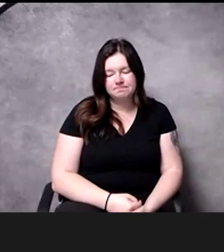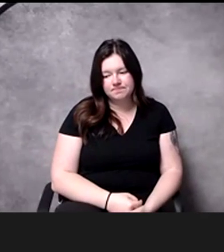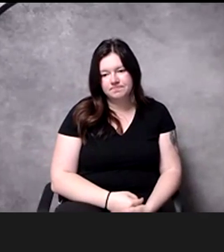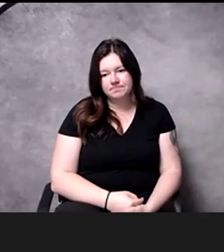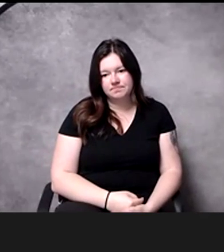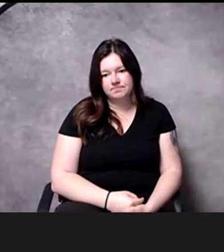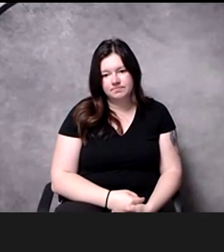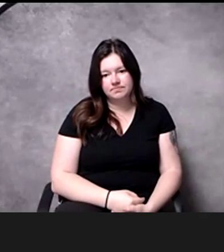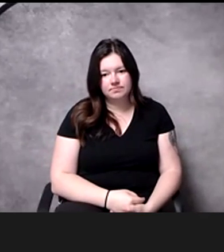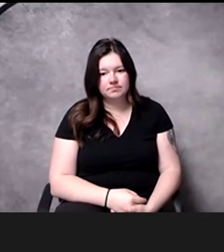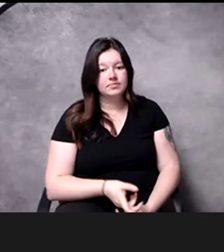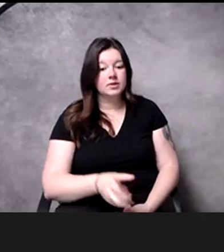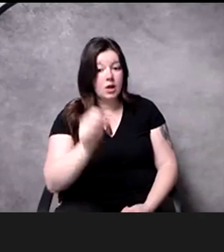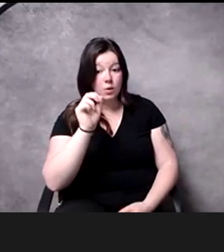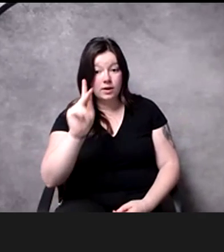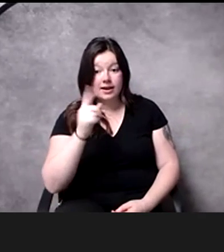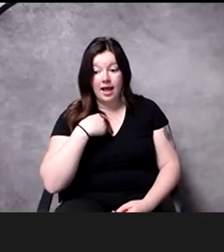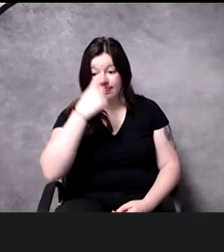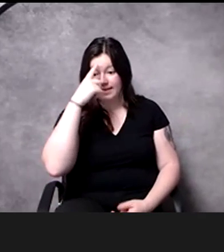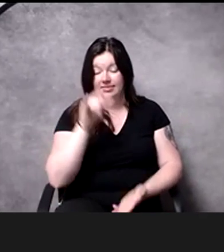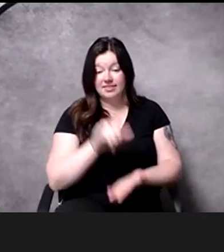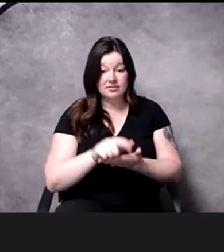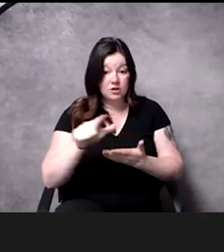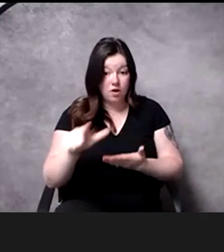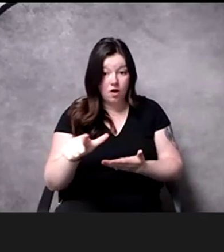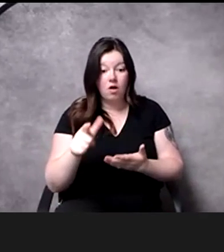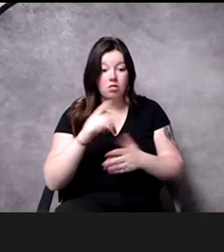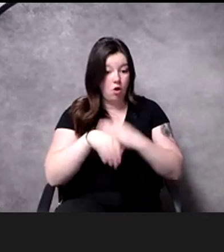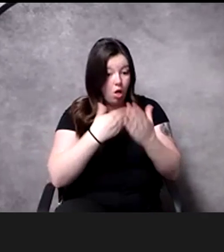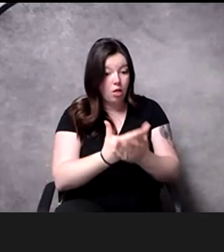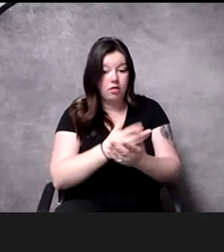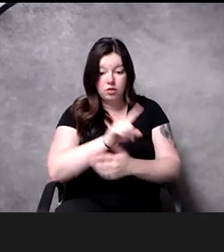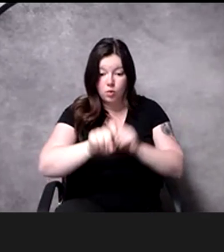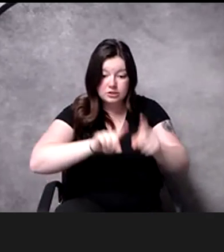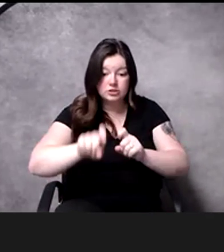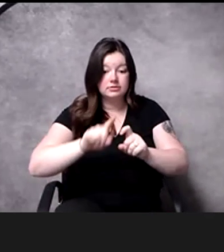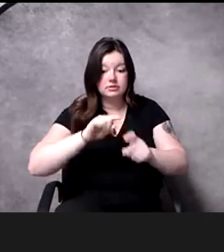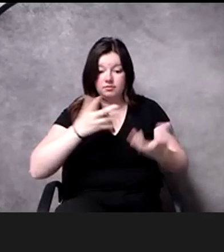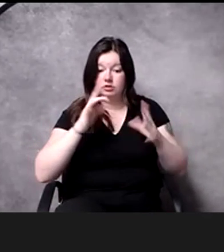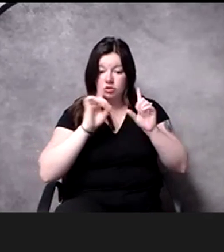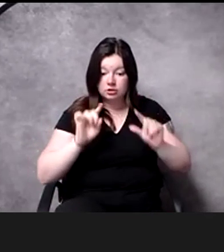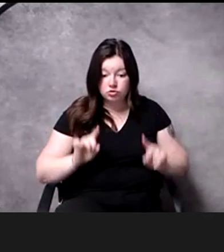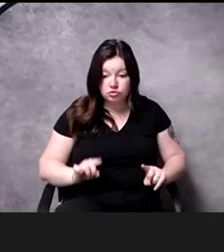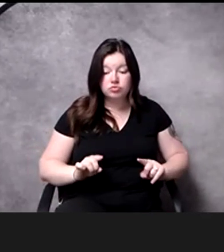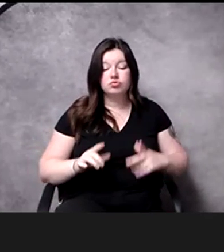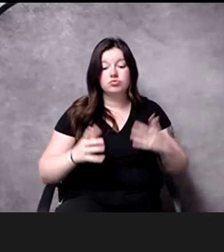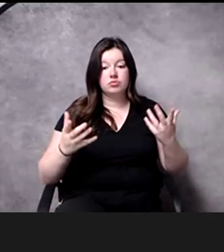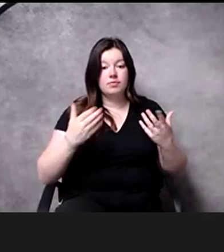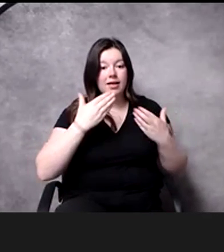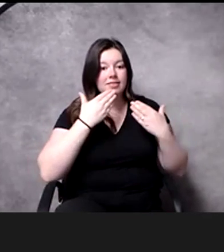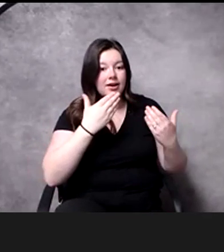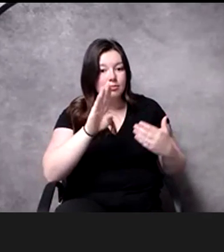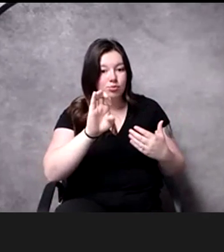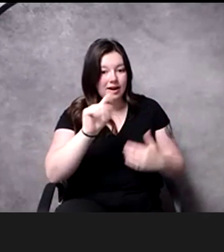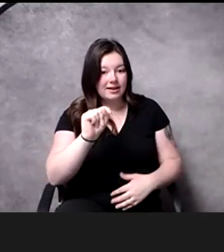All right, I think that's everything we have in terms of questions in the Q&A or hands raised. So we'll thank Brett for an